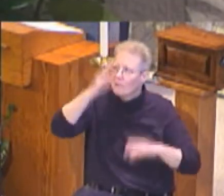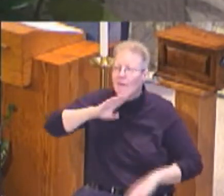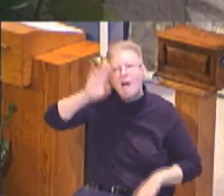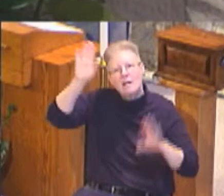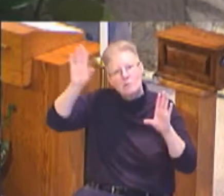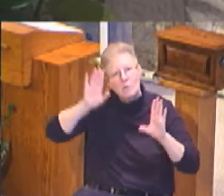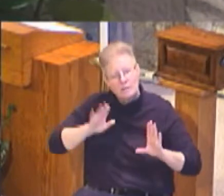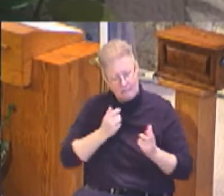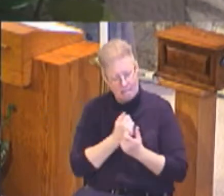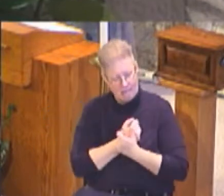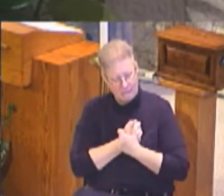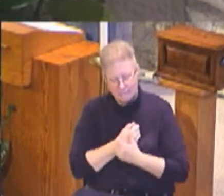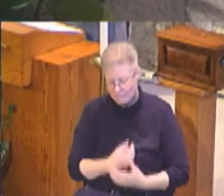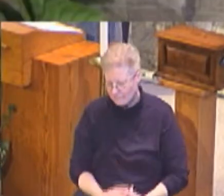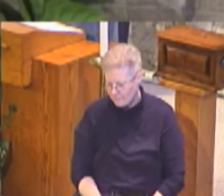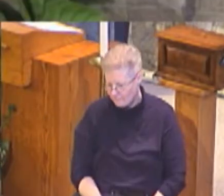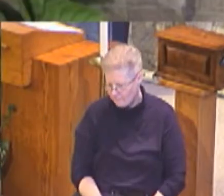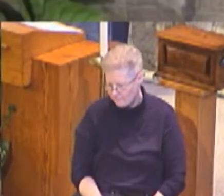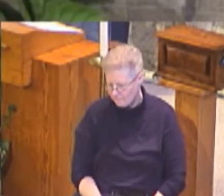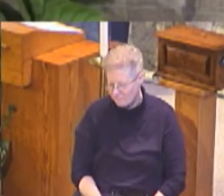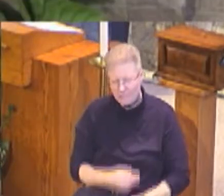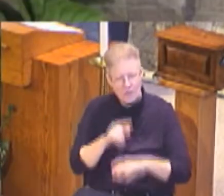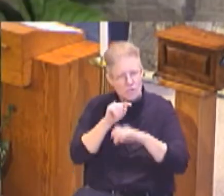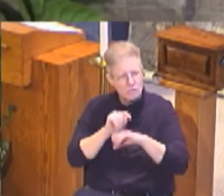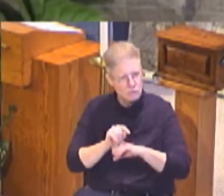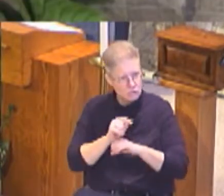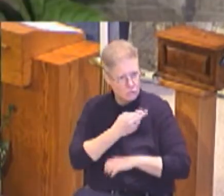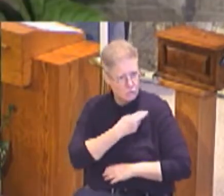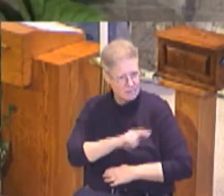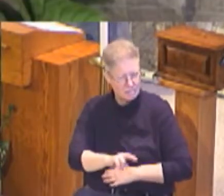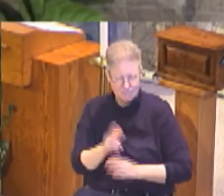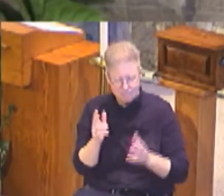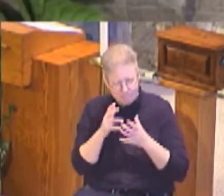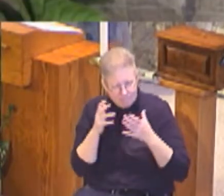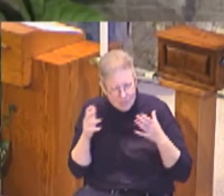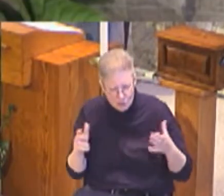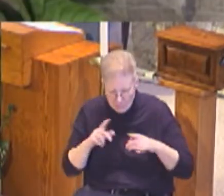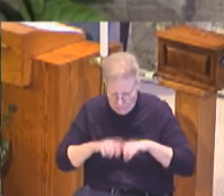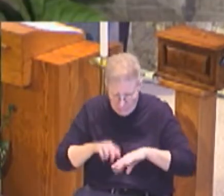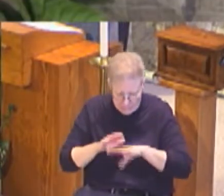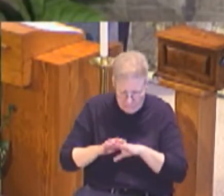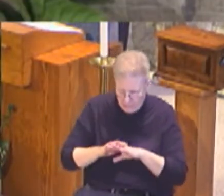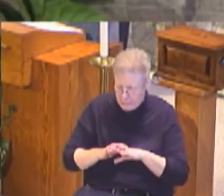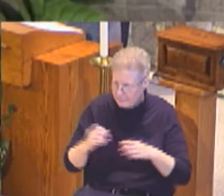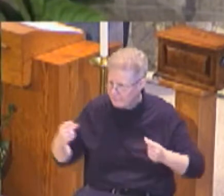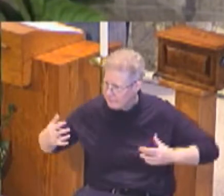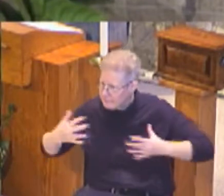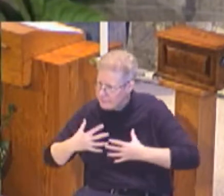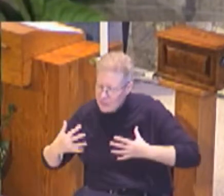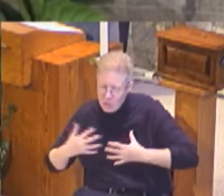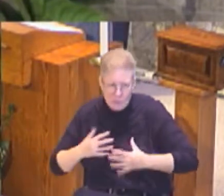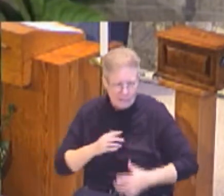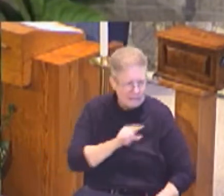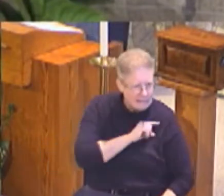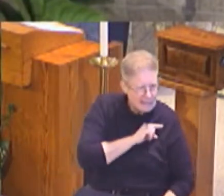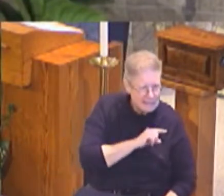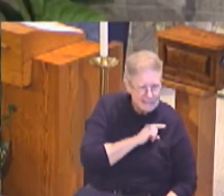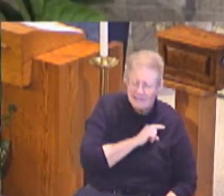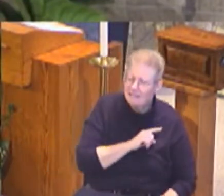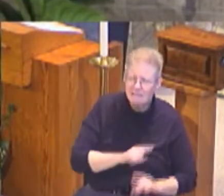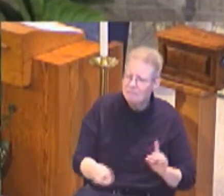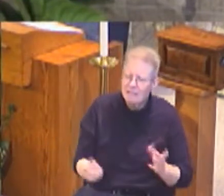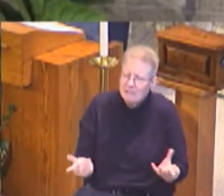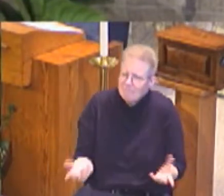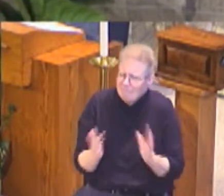of traditional religion is based on fear and guilt. But this is not at all